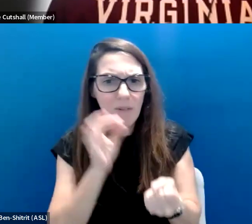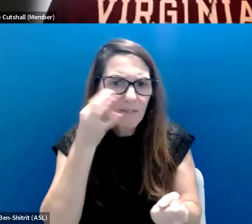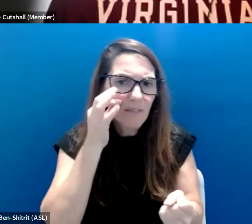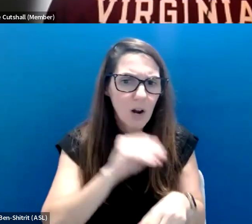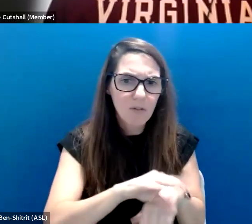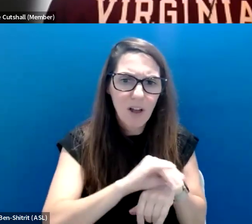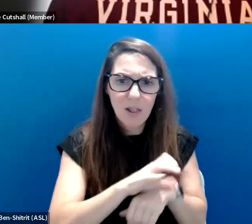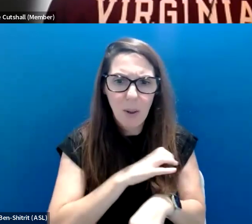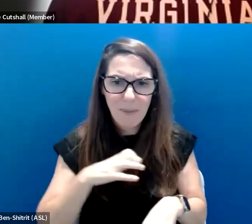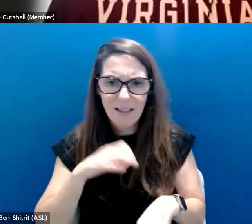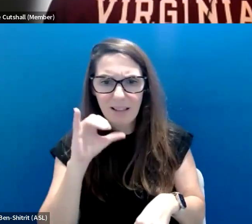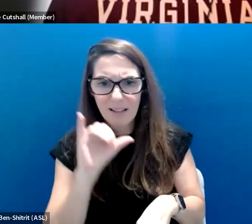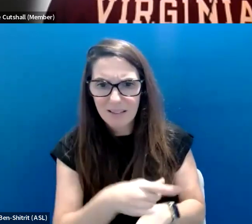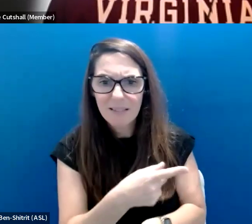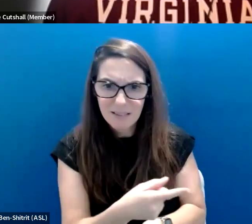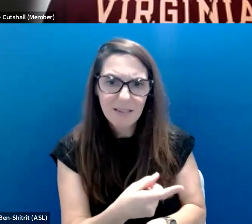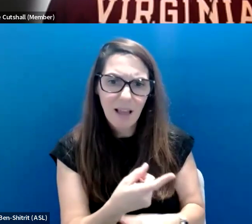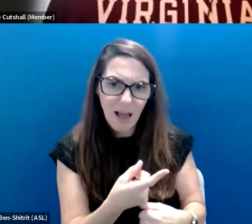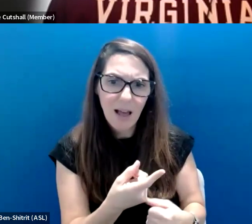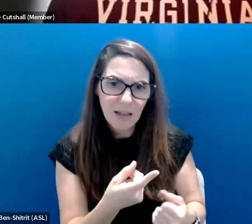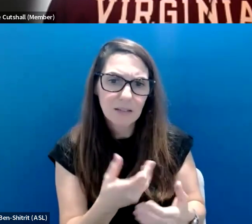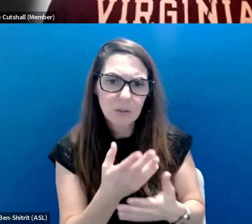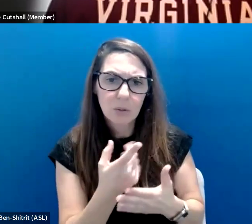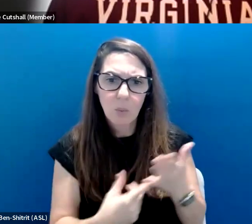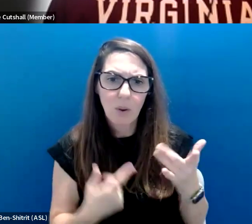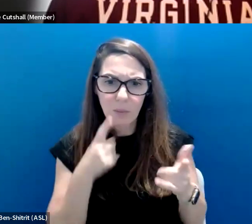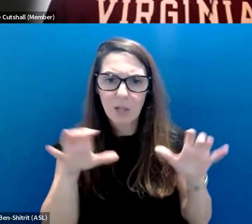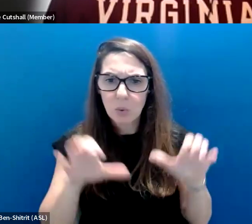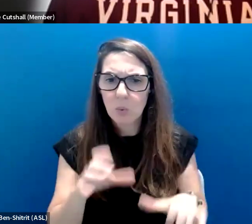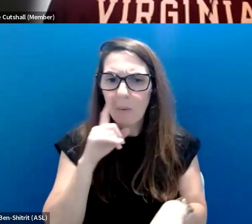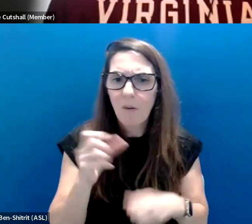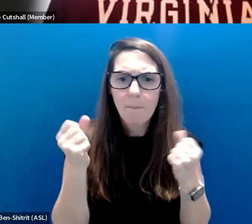is a small stand-in for the multi-stakeholder forum, right? We had that discussion earlier.